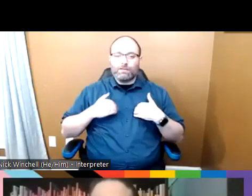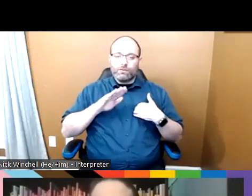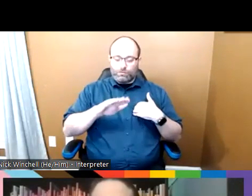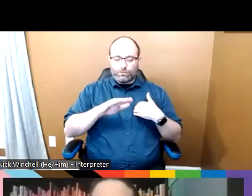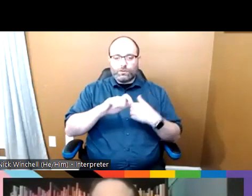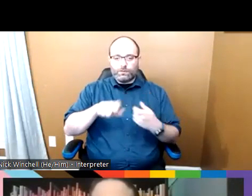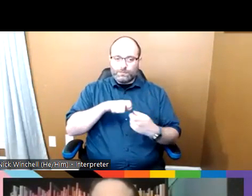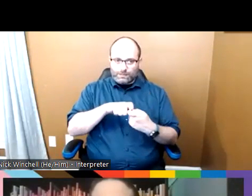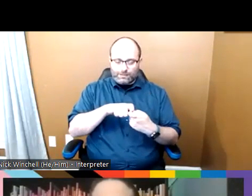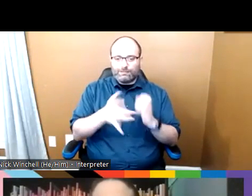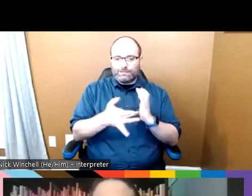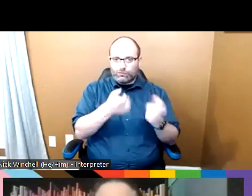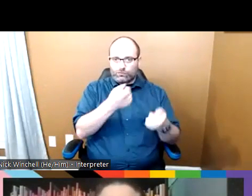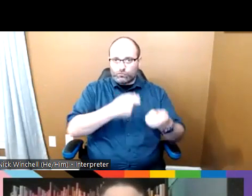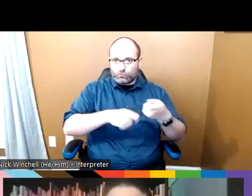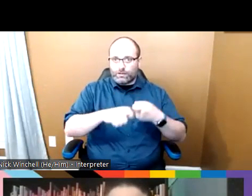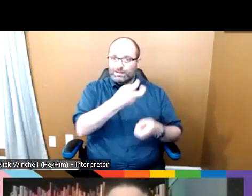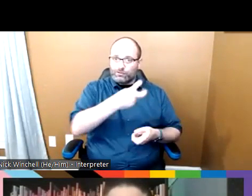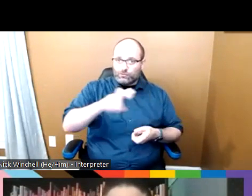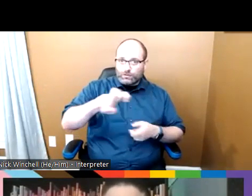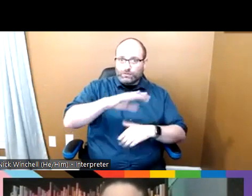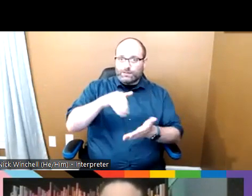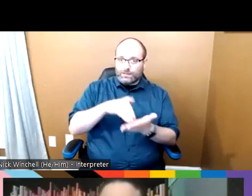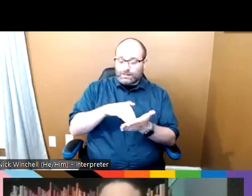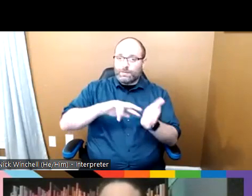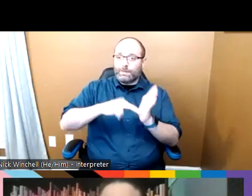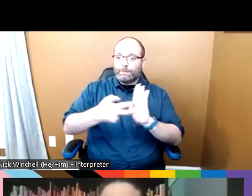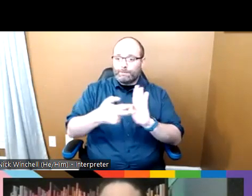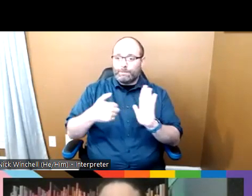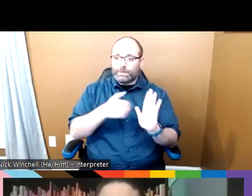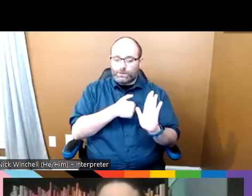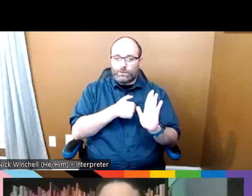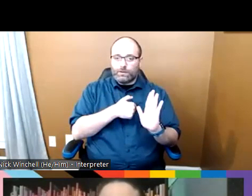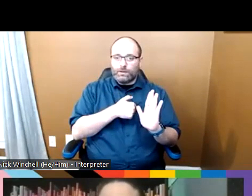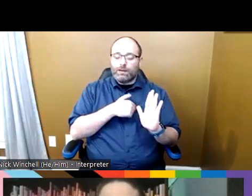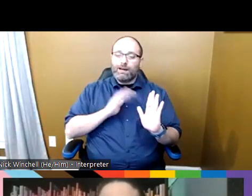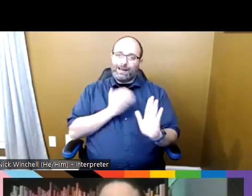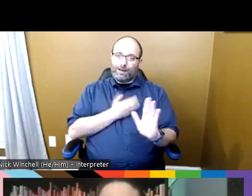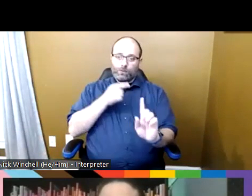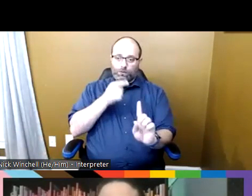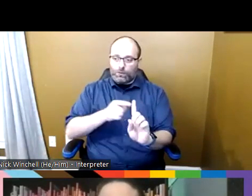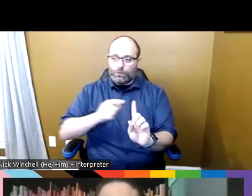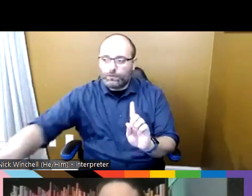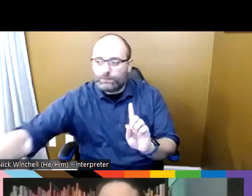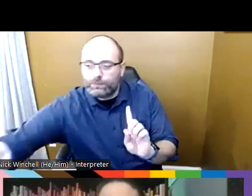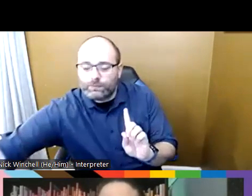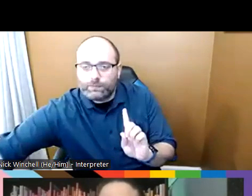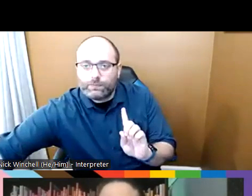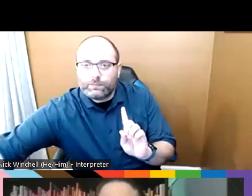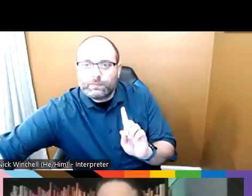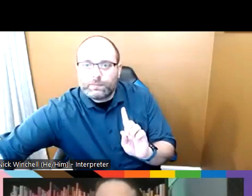transfer center. What that means is that we are, our goal is to provide training and technical